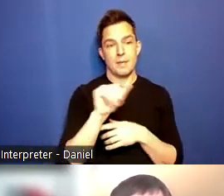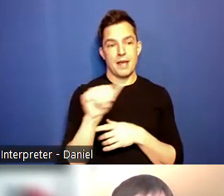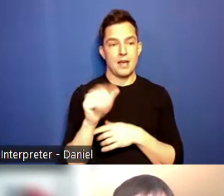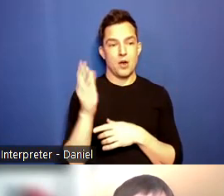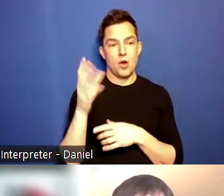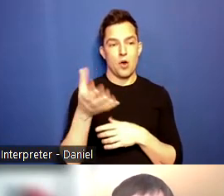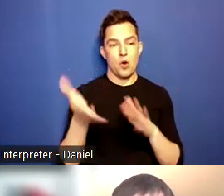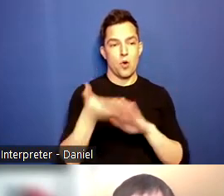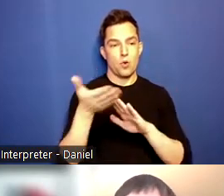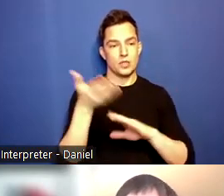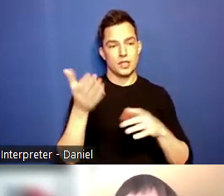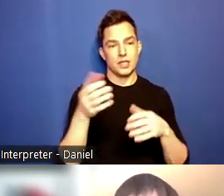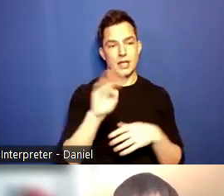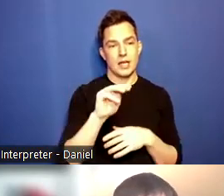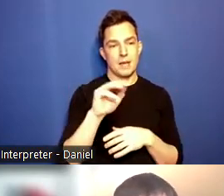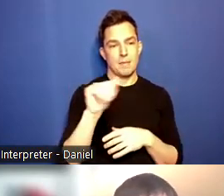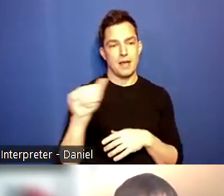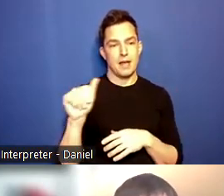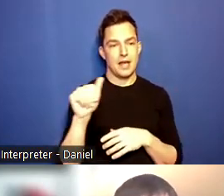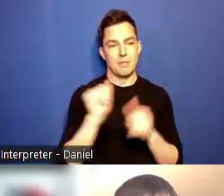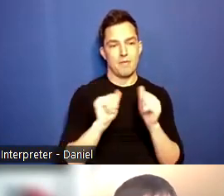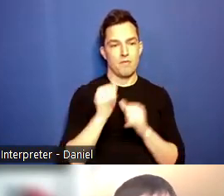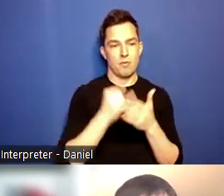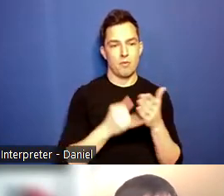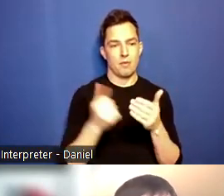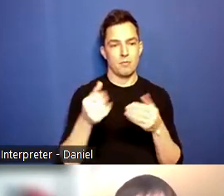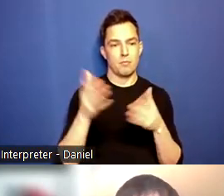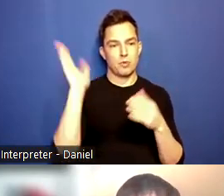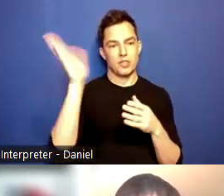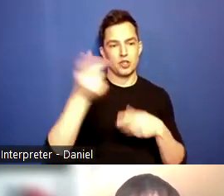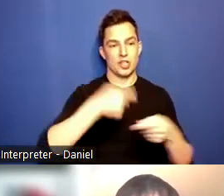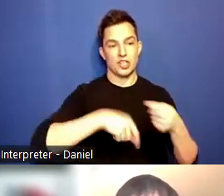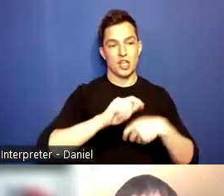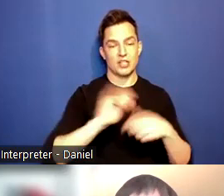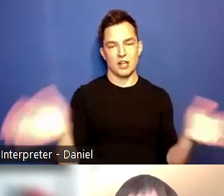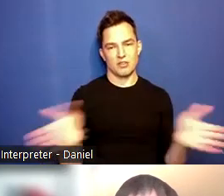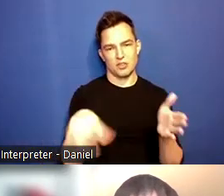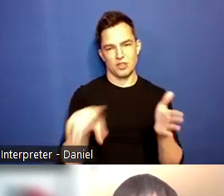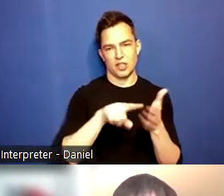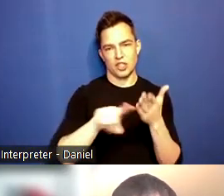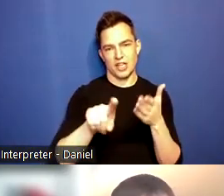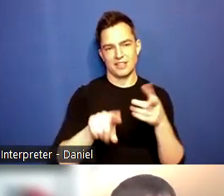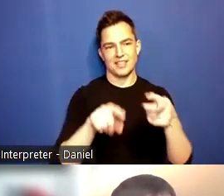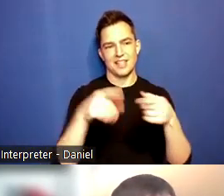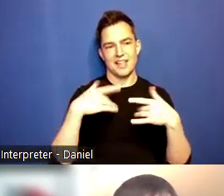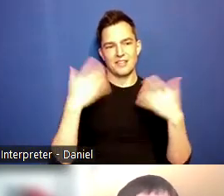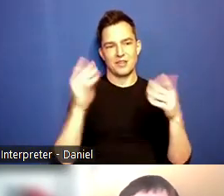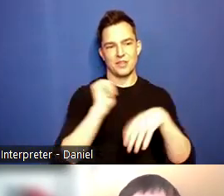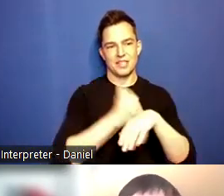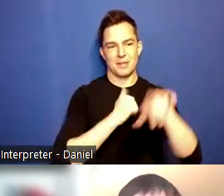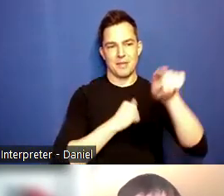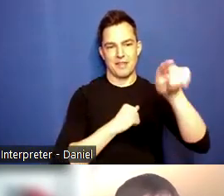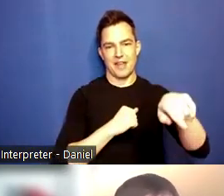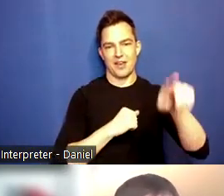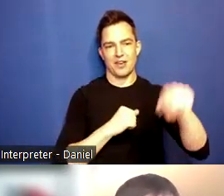the Mid-Atlantic Performing Arts Presenter Exchange. I encourage you to check out the activities we've put together here. There's a